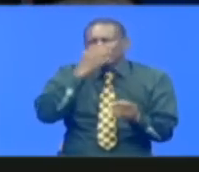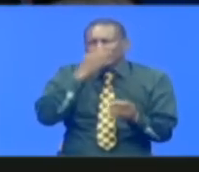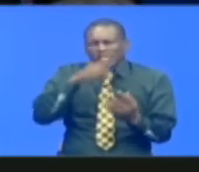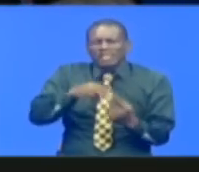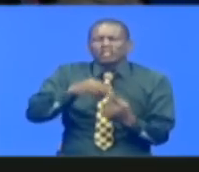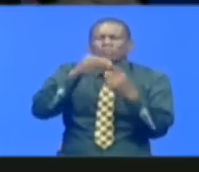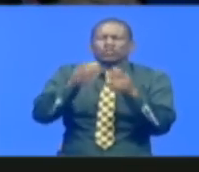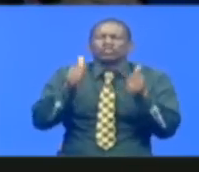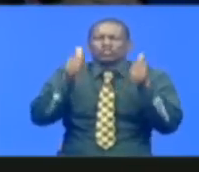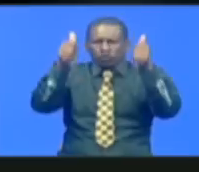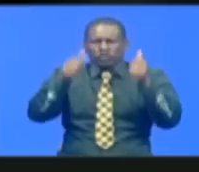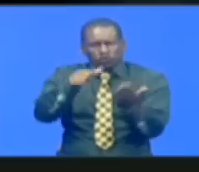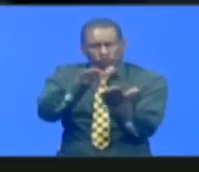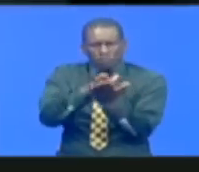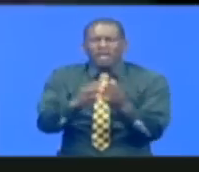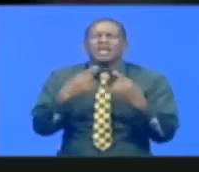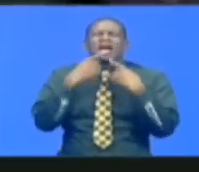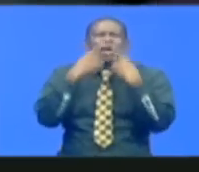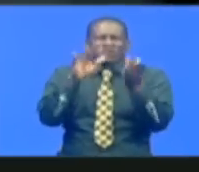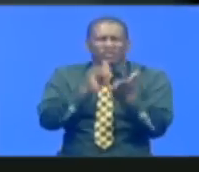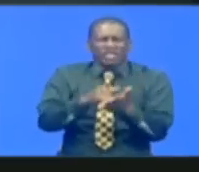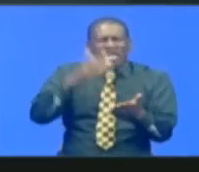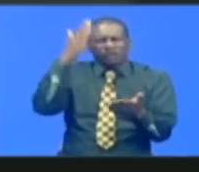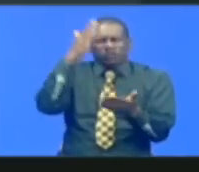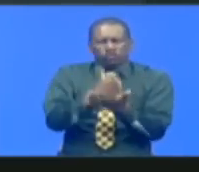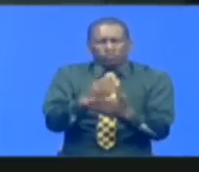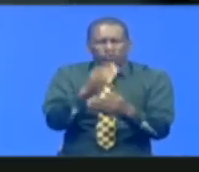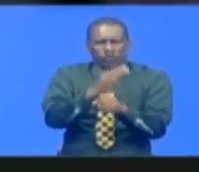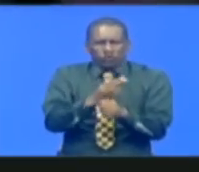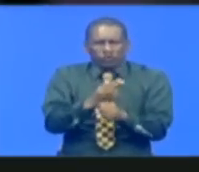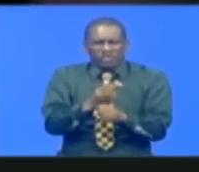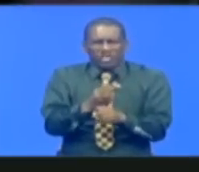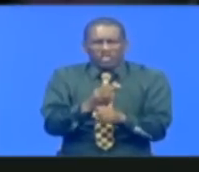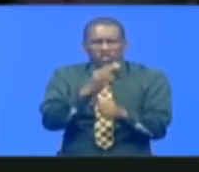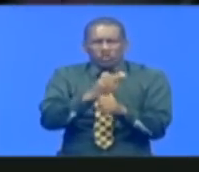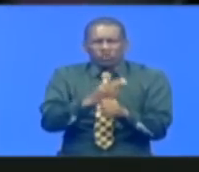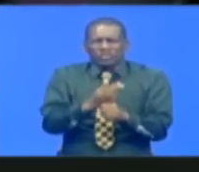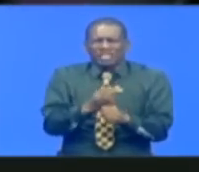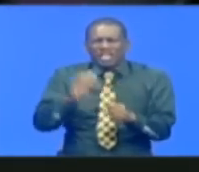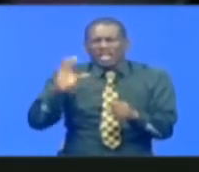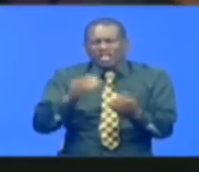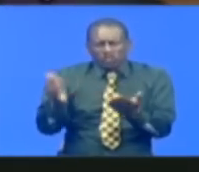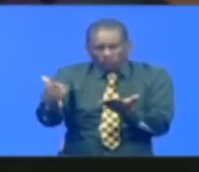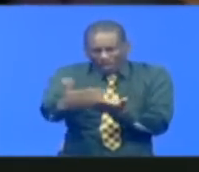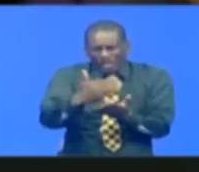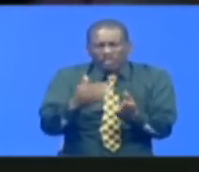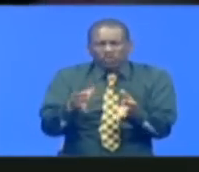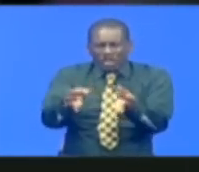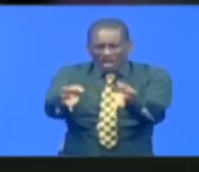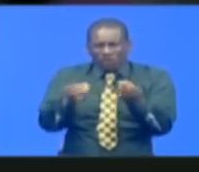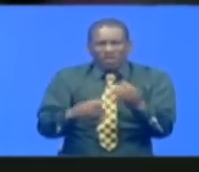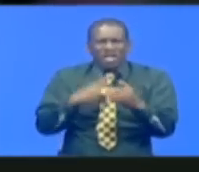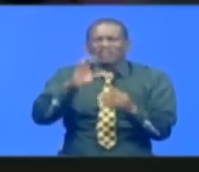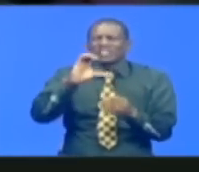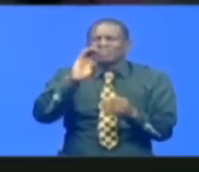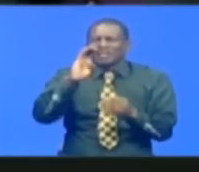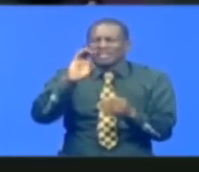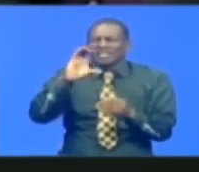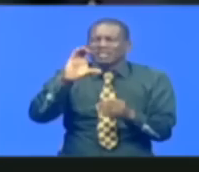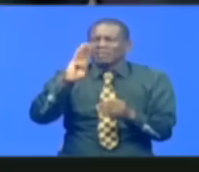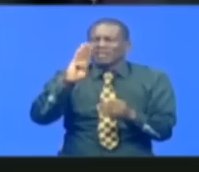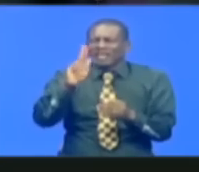notice to banks, announced it had frozen the Central Bank of Kenya's cash collection account in light of the CBK's move to roll out a new currency